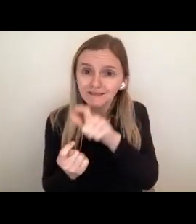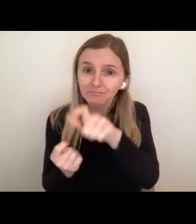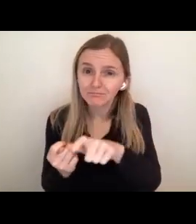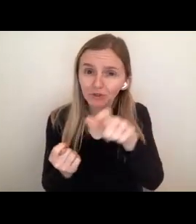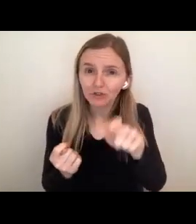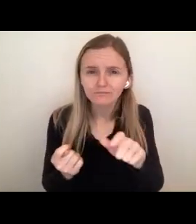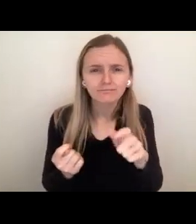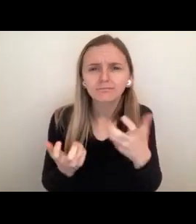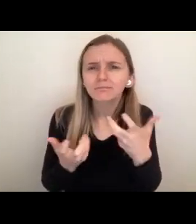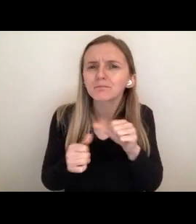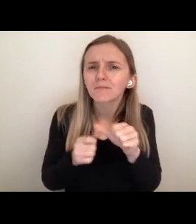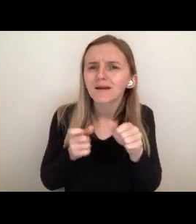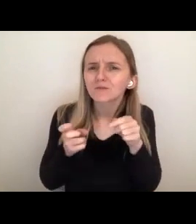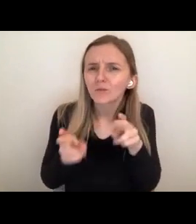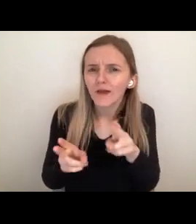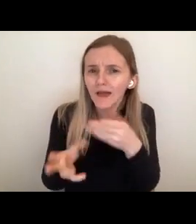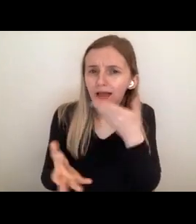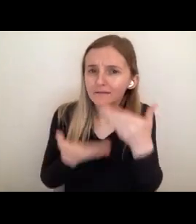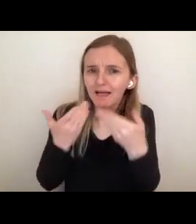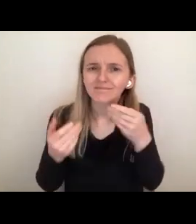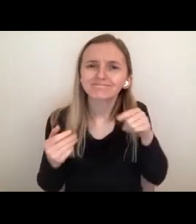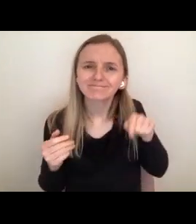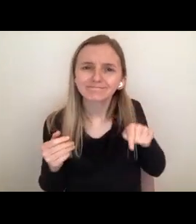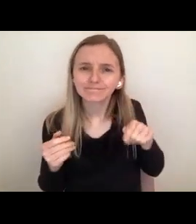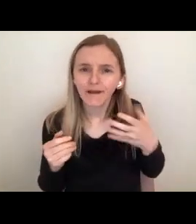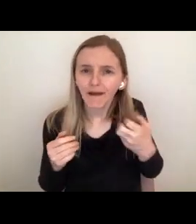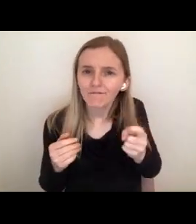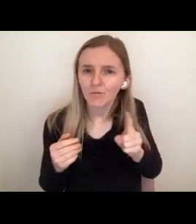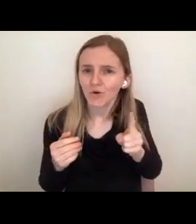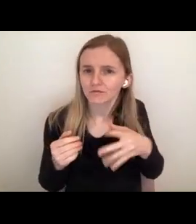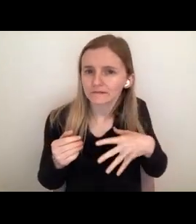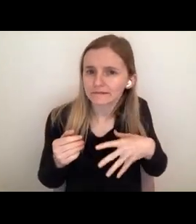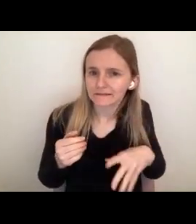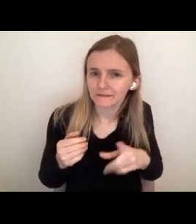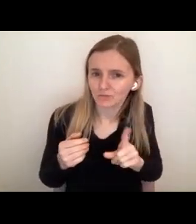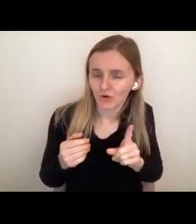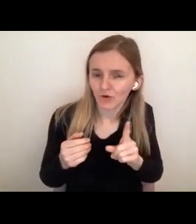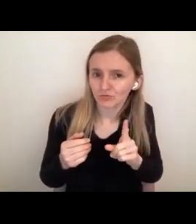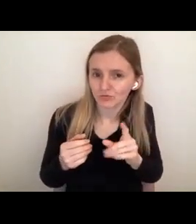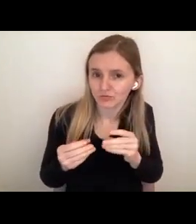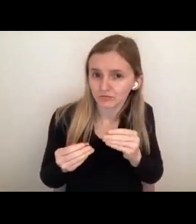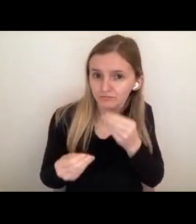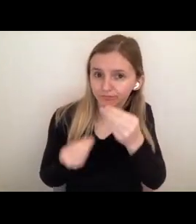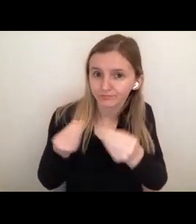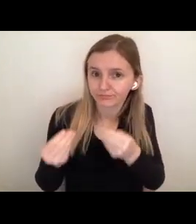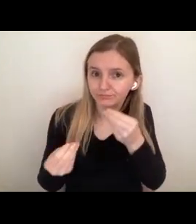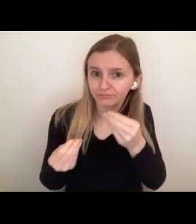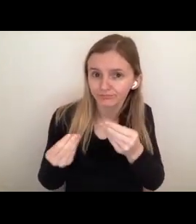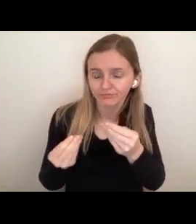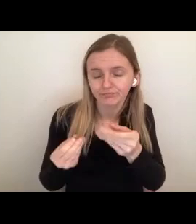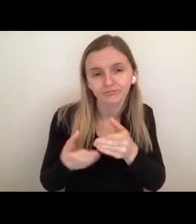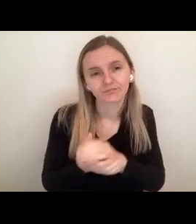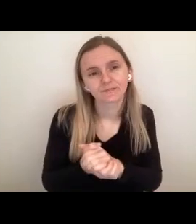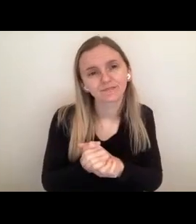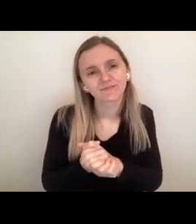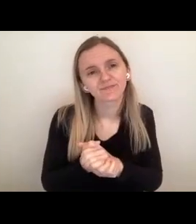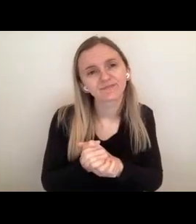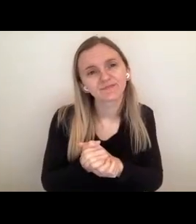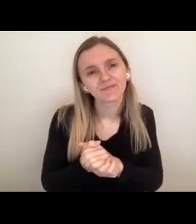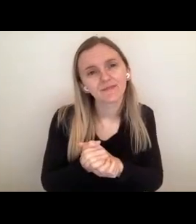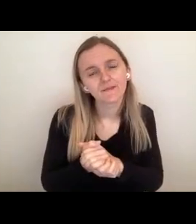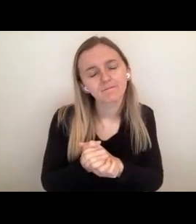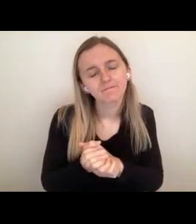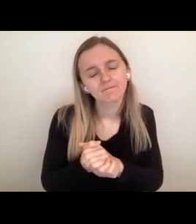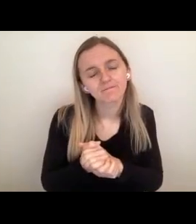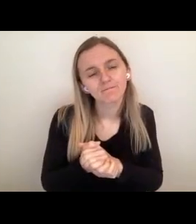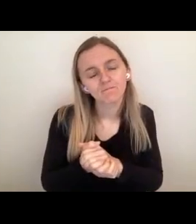So I think using this identity first language